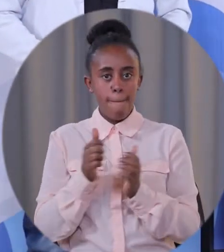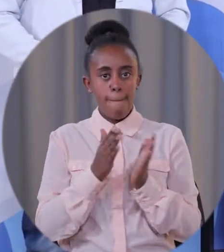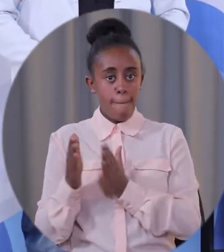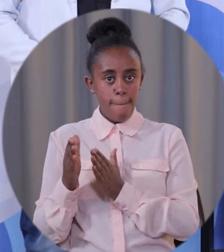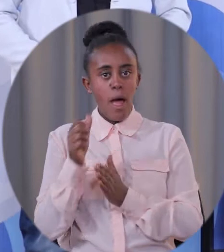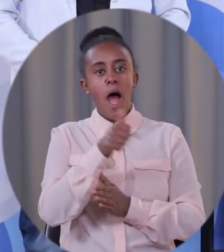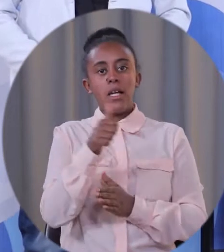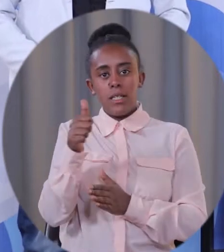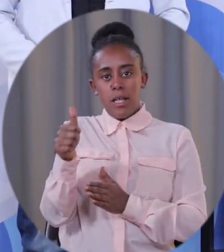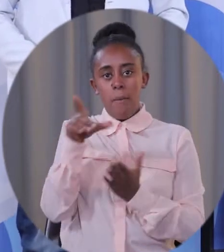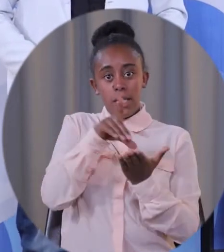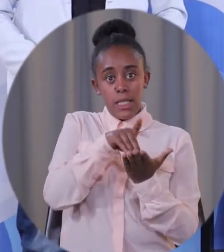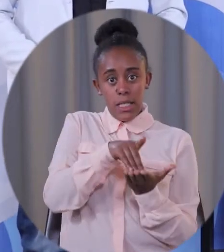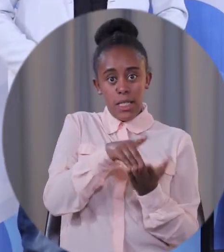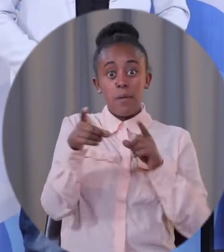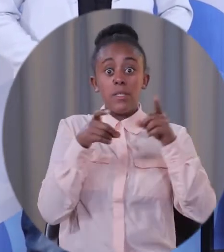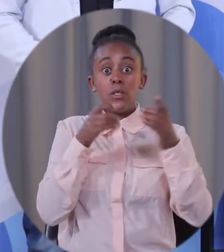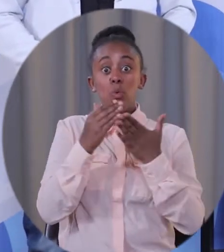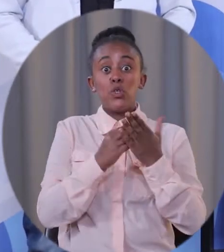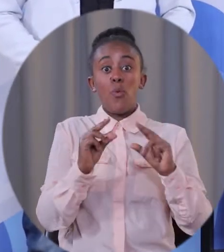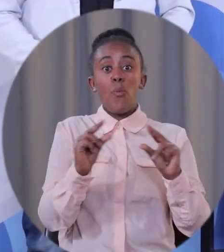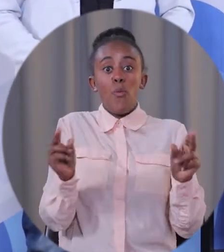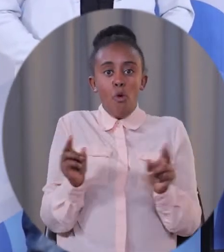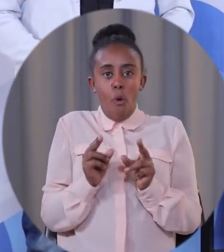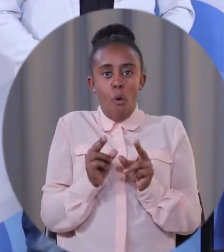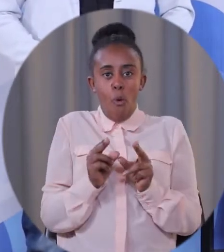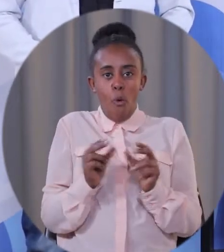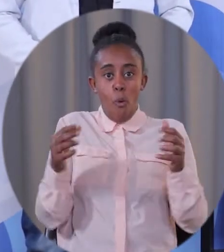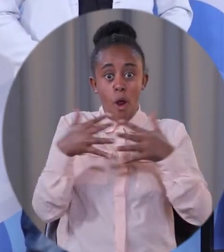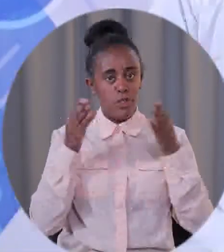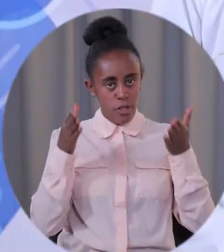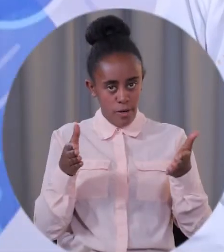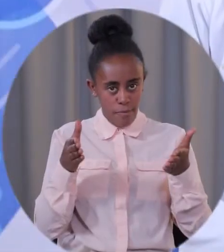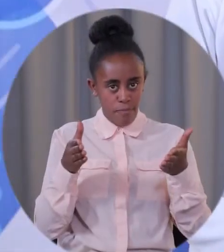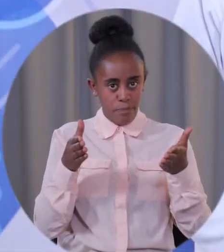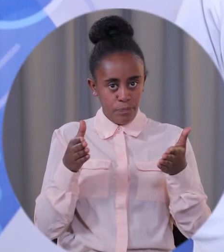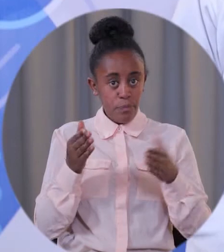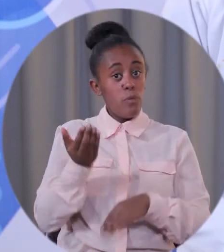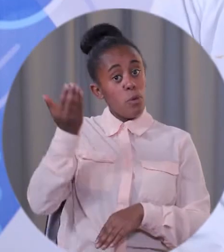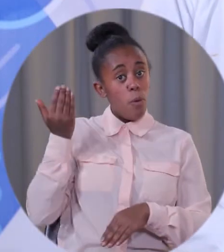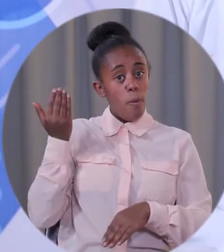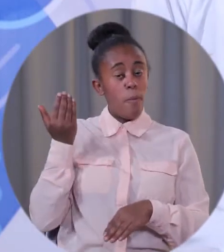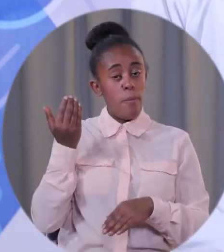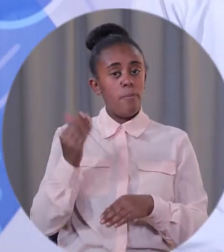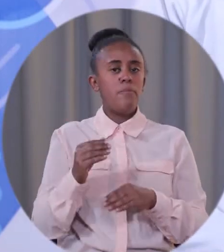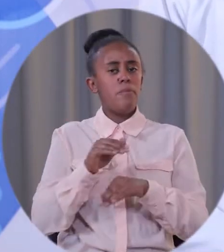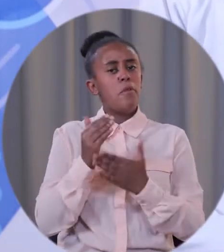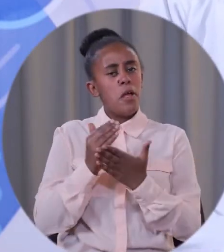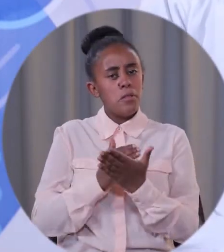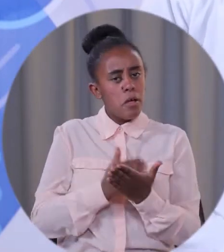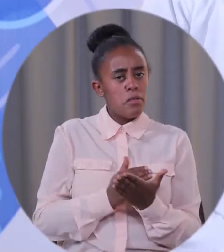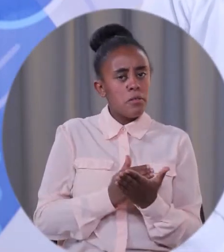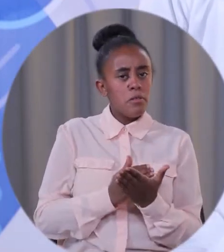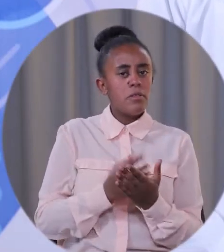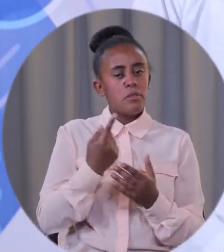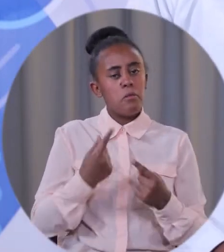City Administrator Education Bureau, collaborate with AfroHealth TV. On previous lesson, we tried to discuss